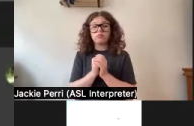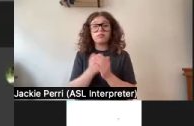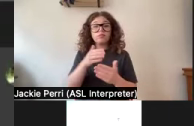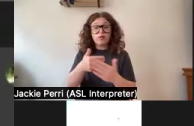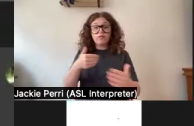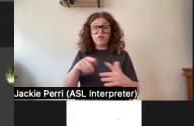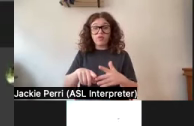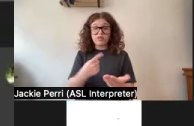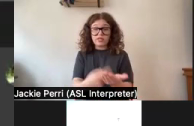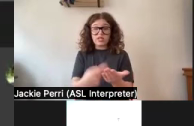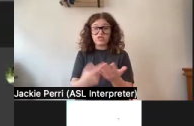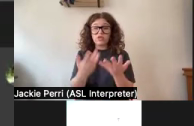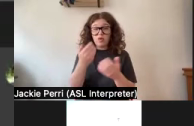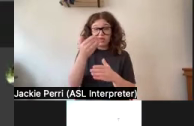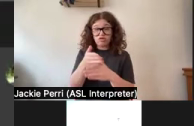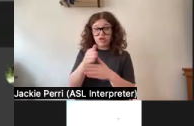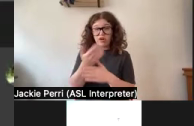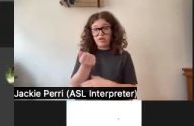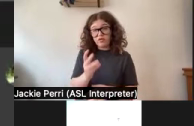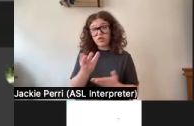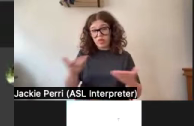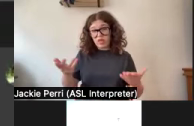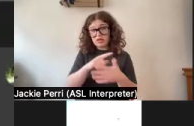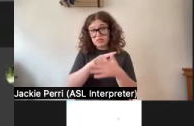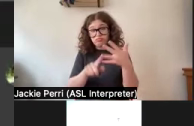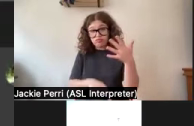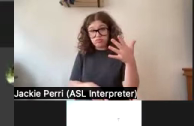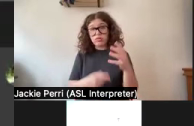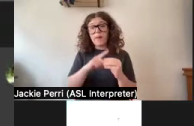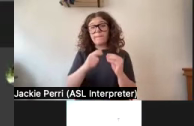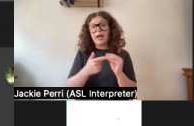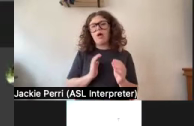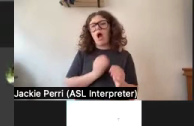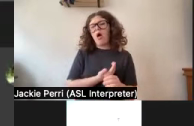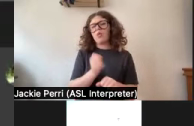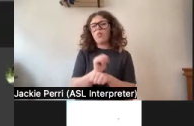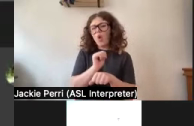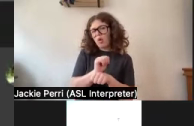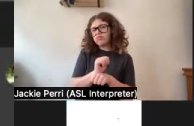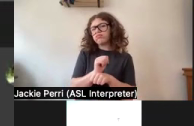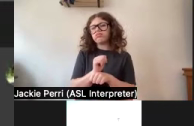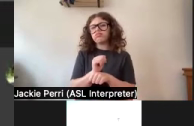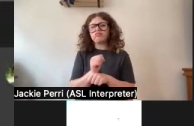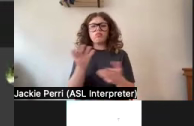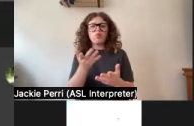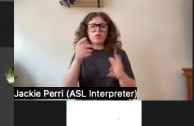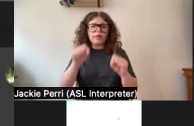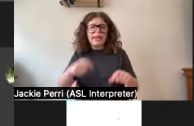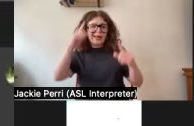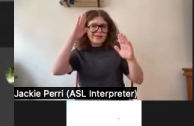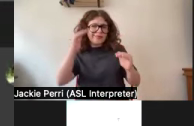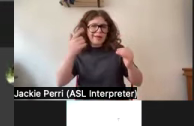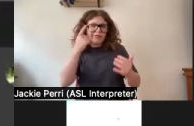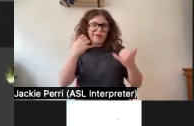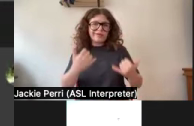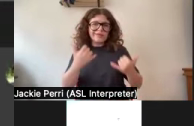I wanted to share a couple of things about our work or about like what you can expect today. So I do want to share that we